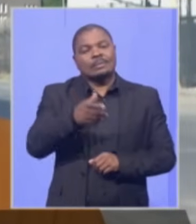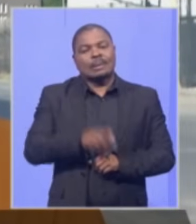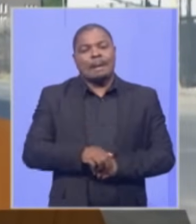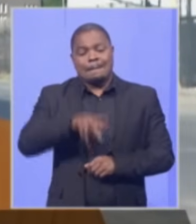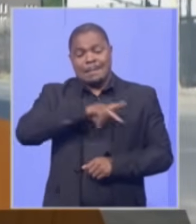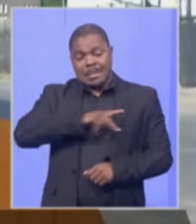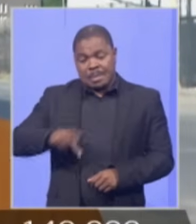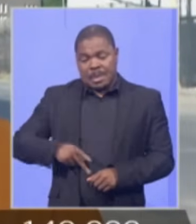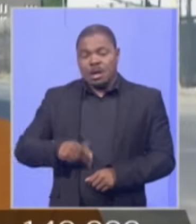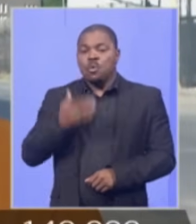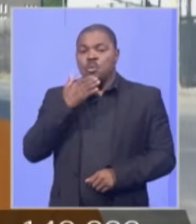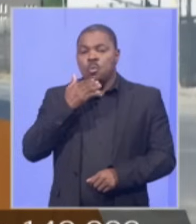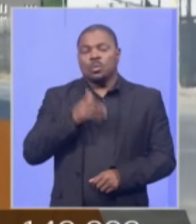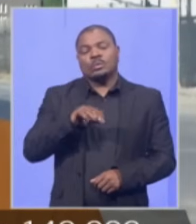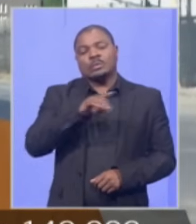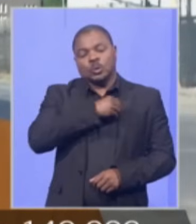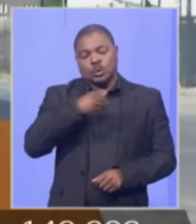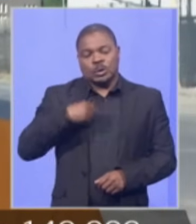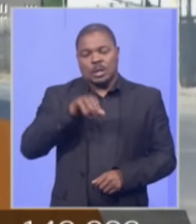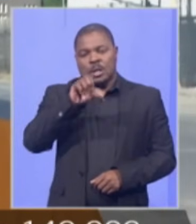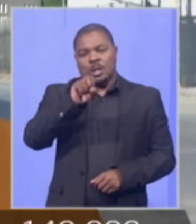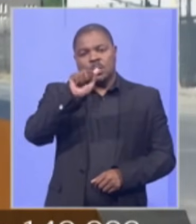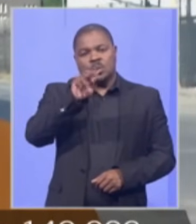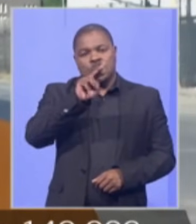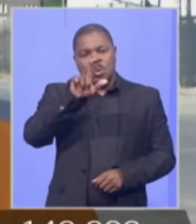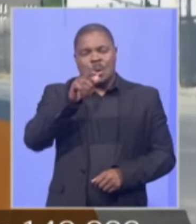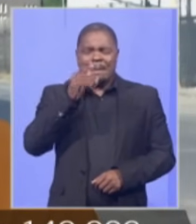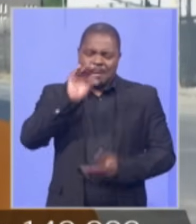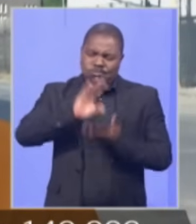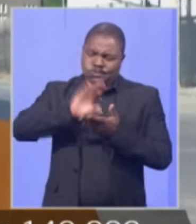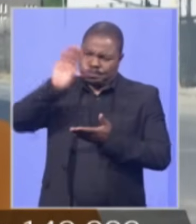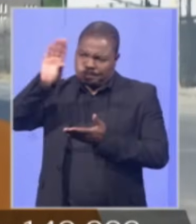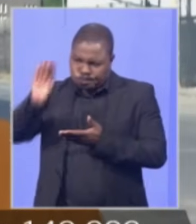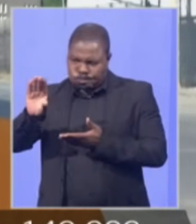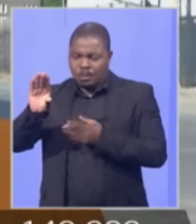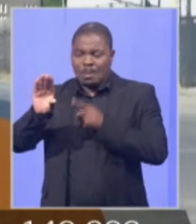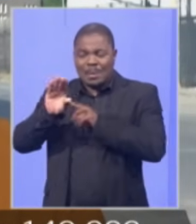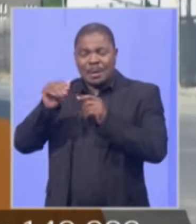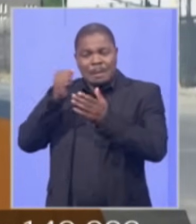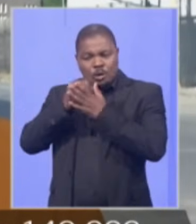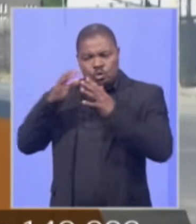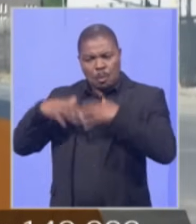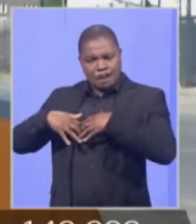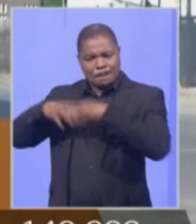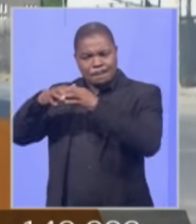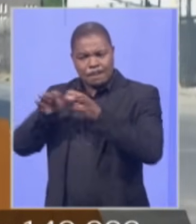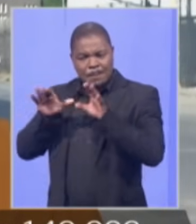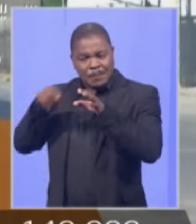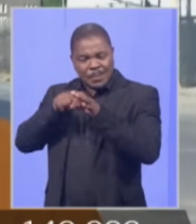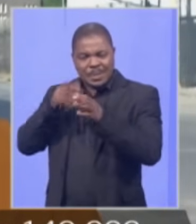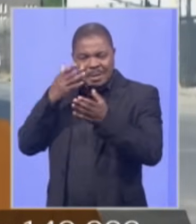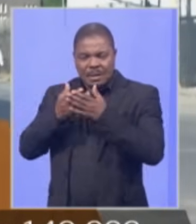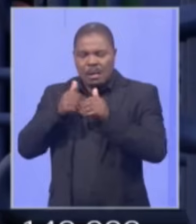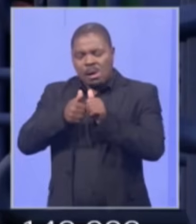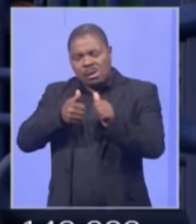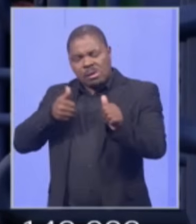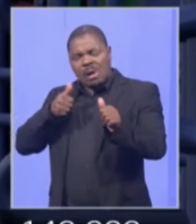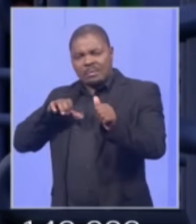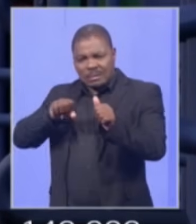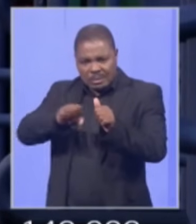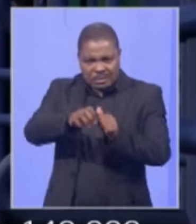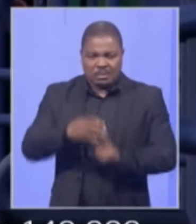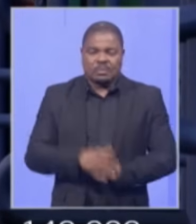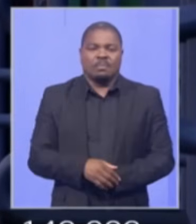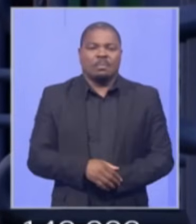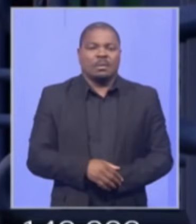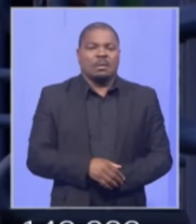to invest and redirect money so that they can establish such in this province so that we can deal with the country's backlog. Mo pegelong